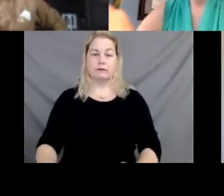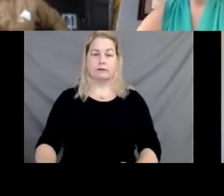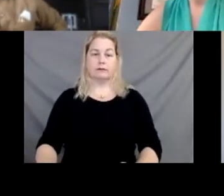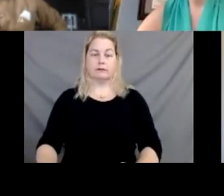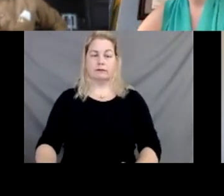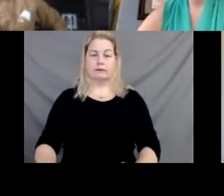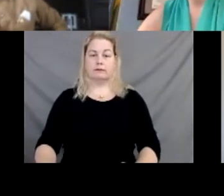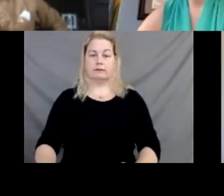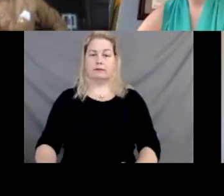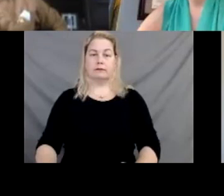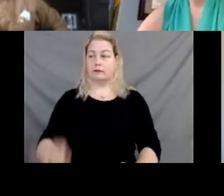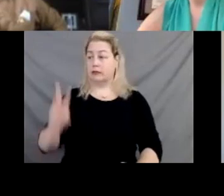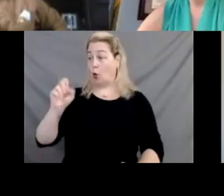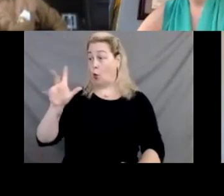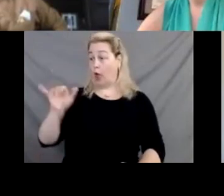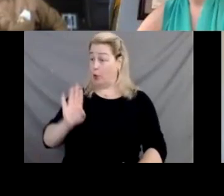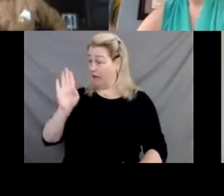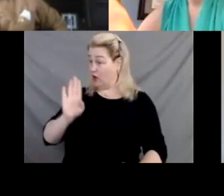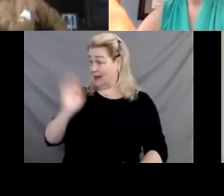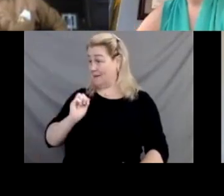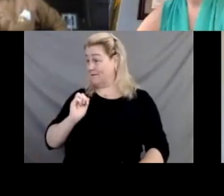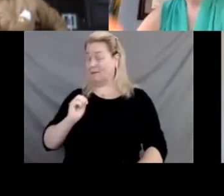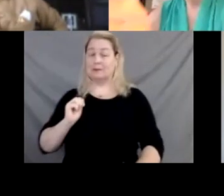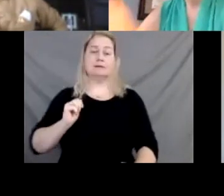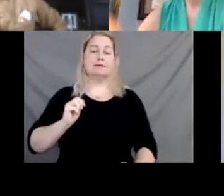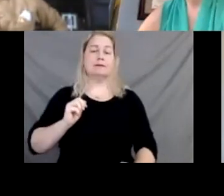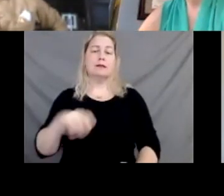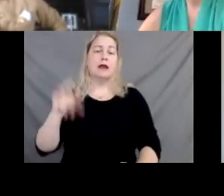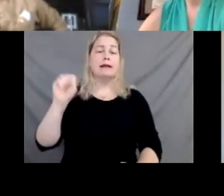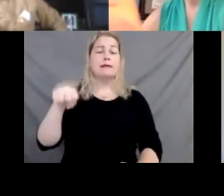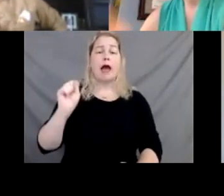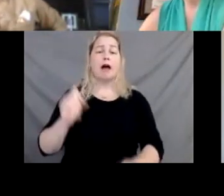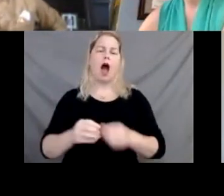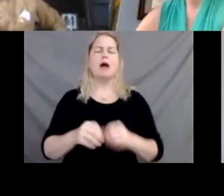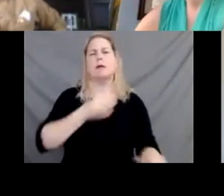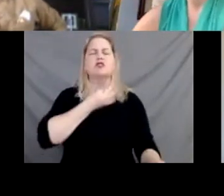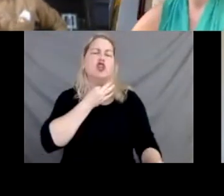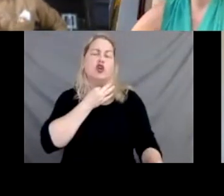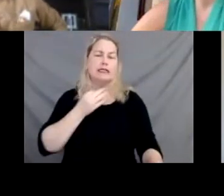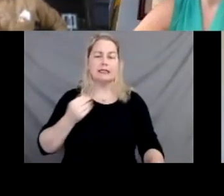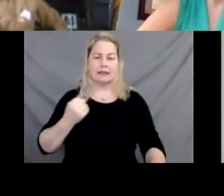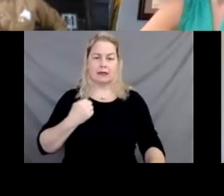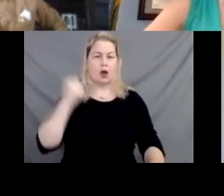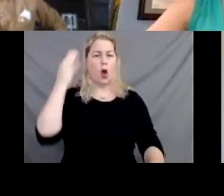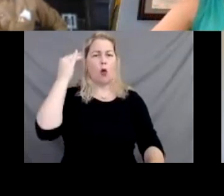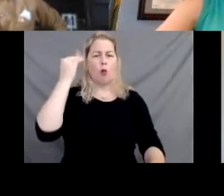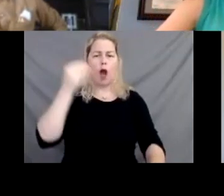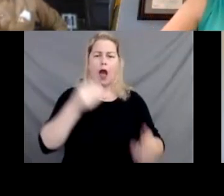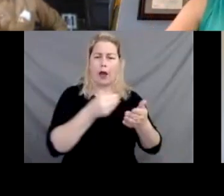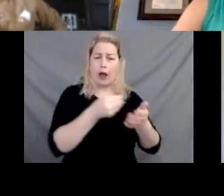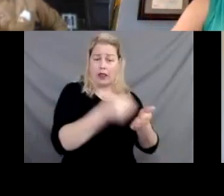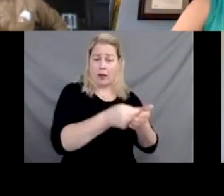It looked like Wally had his hand up next. Yeah, I'm just curious, the reasoning of moving money from